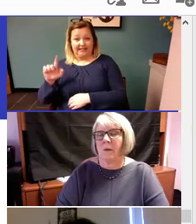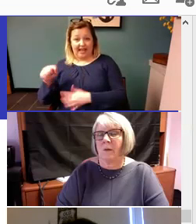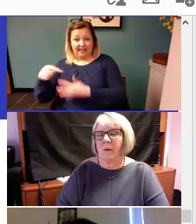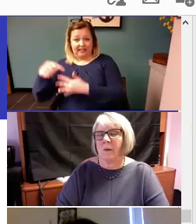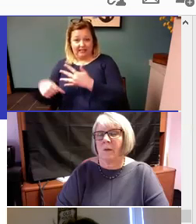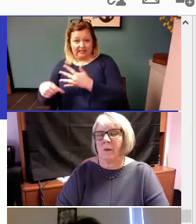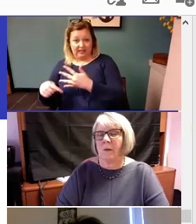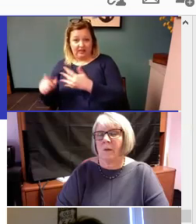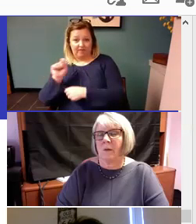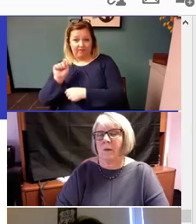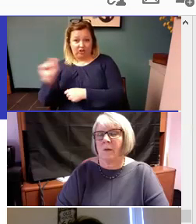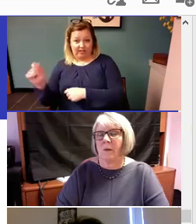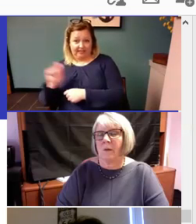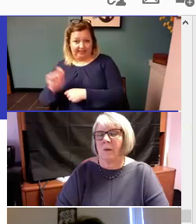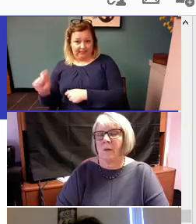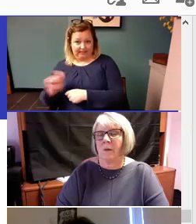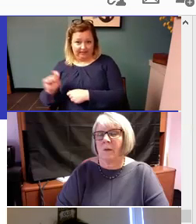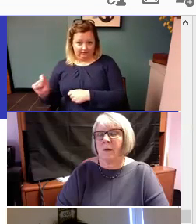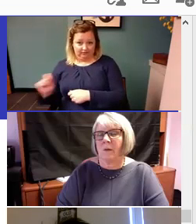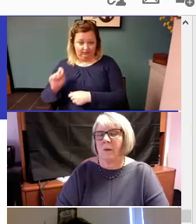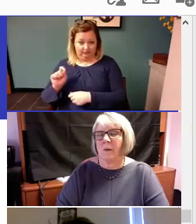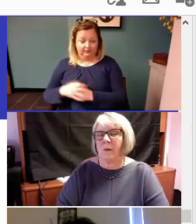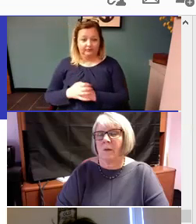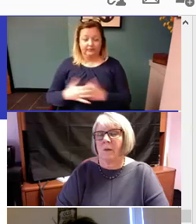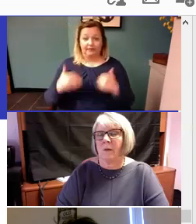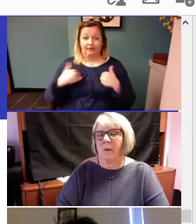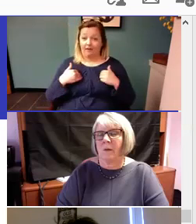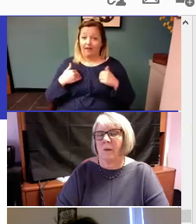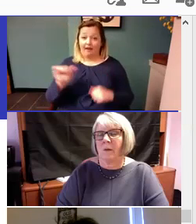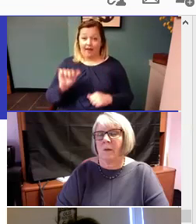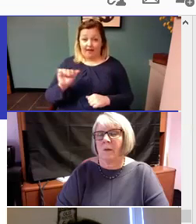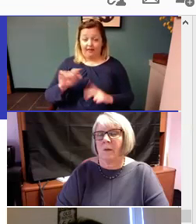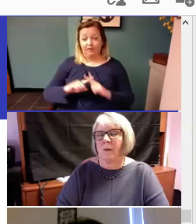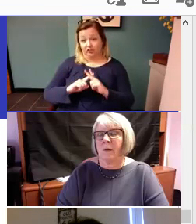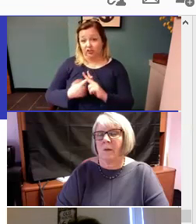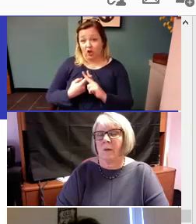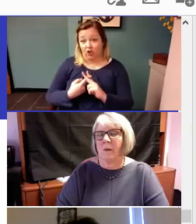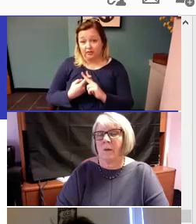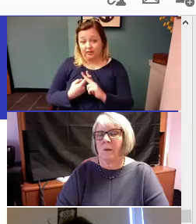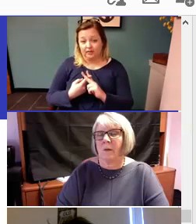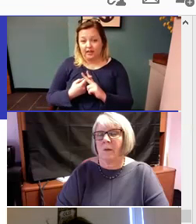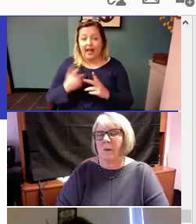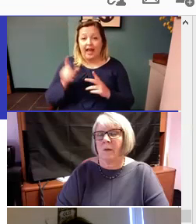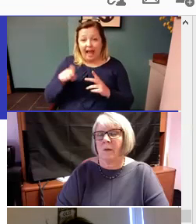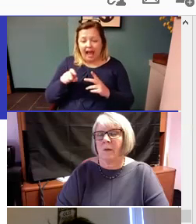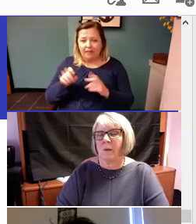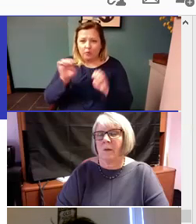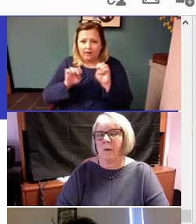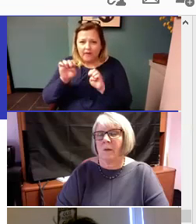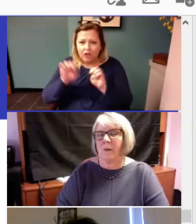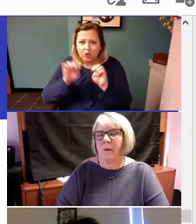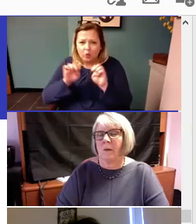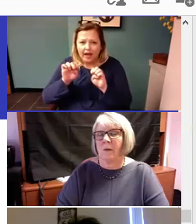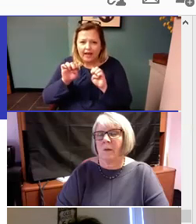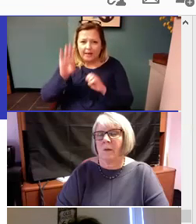we have A, our starting node, and we evaluate A to get B and C, right? So we update all the values